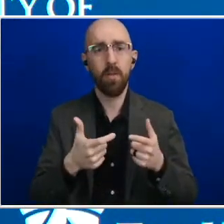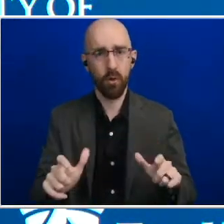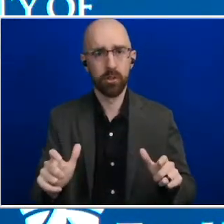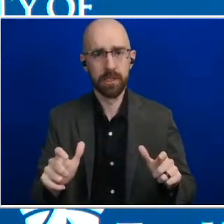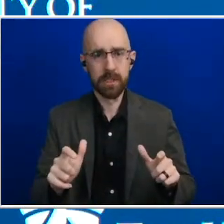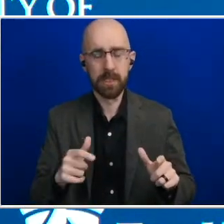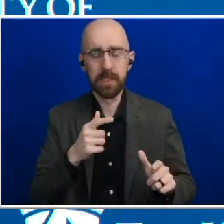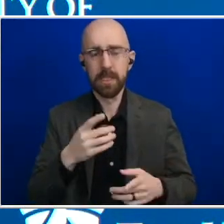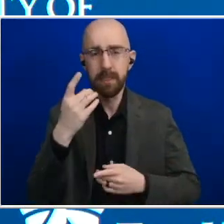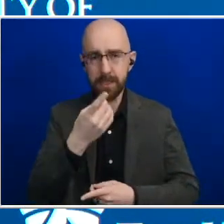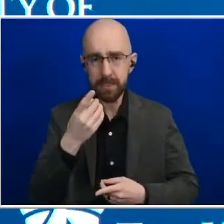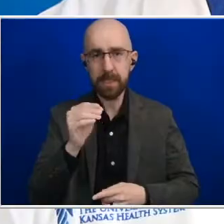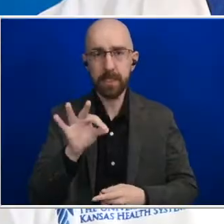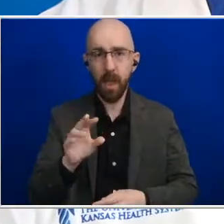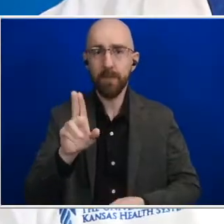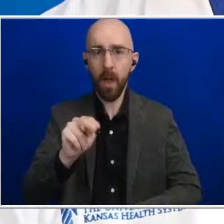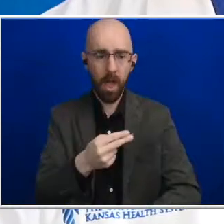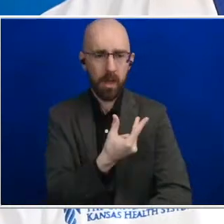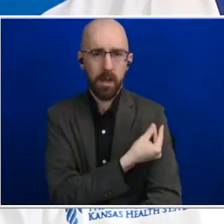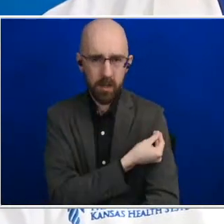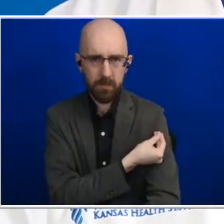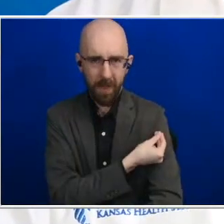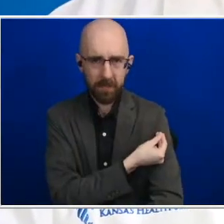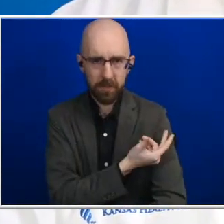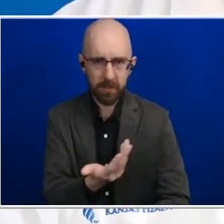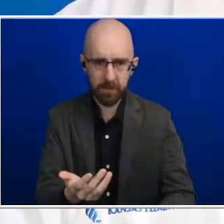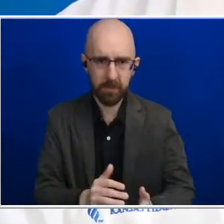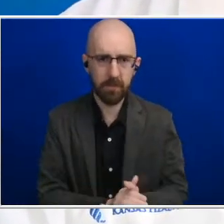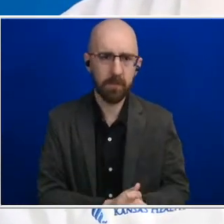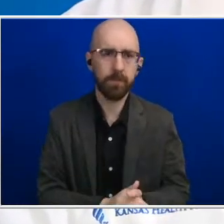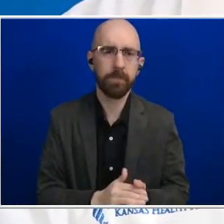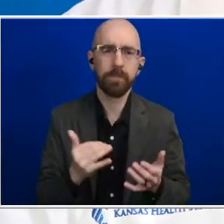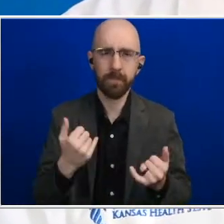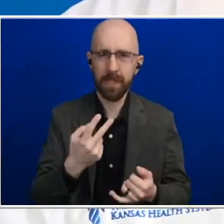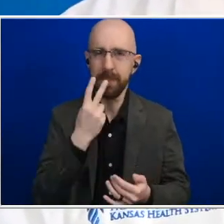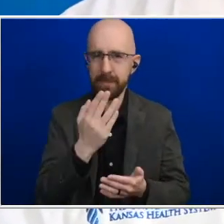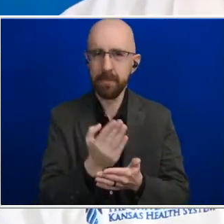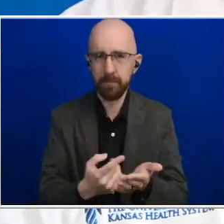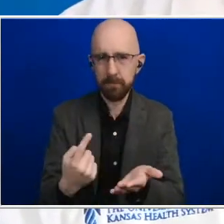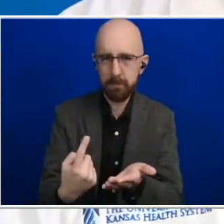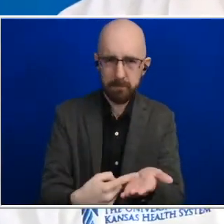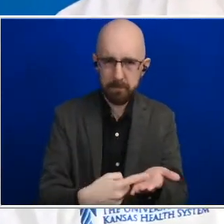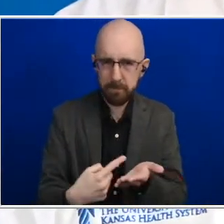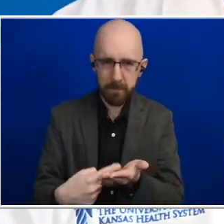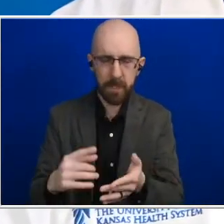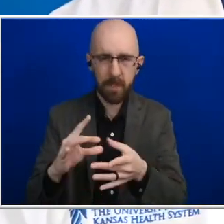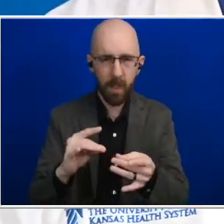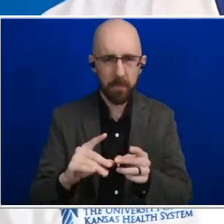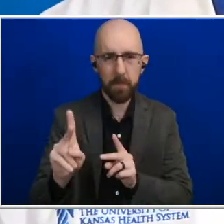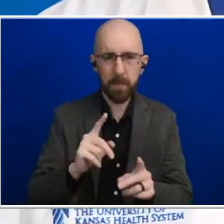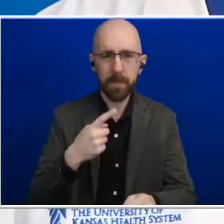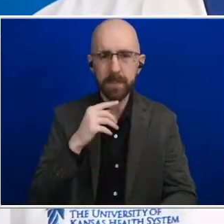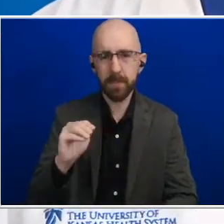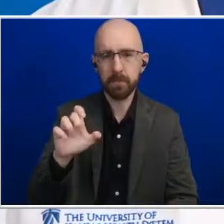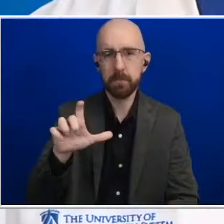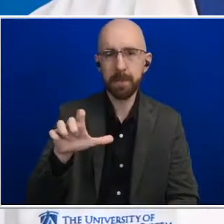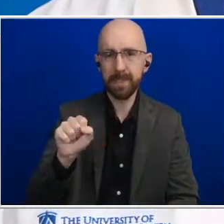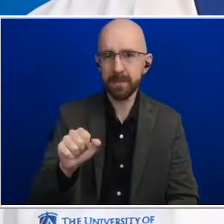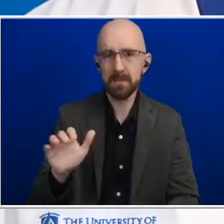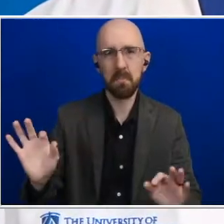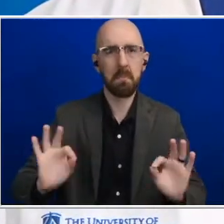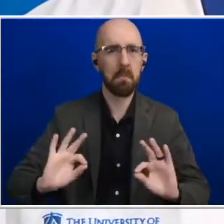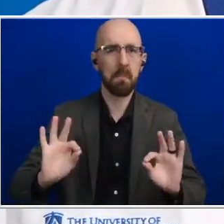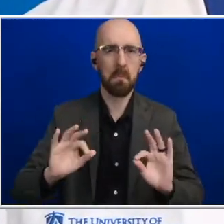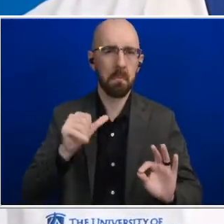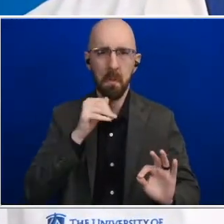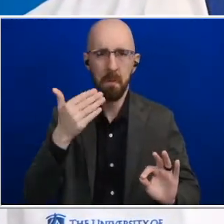the unimmunized, unfortunately. Okay, now we've seen some discourse and some comments from folks saying measles isn't that bad. It's